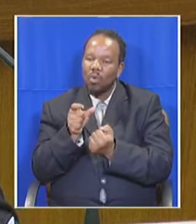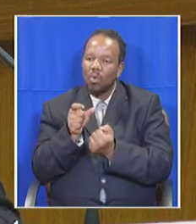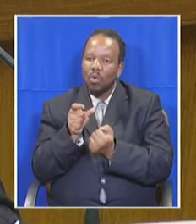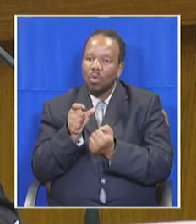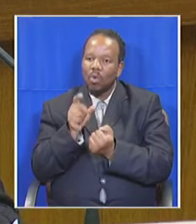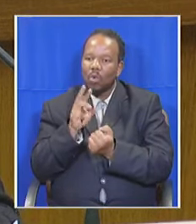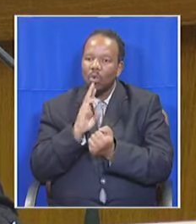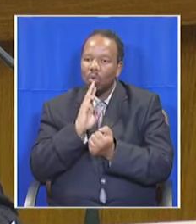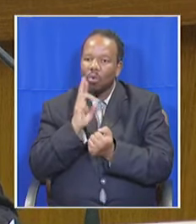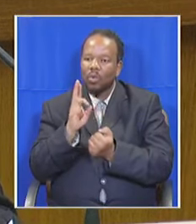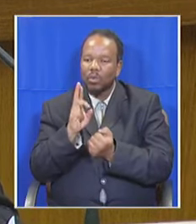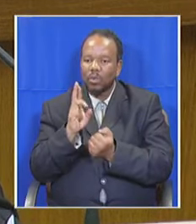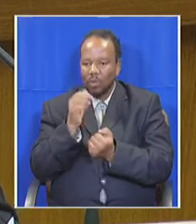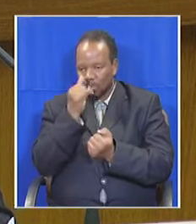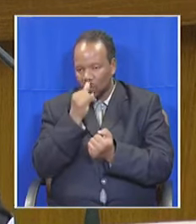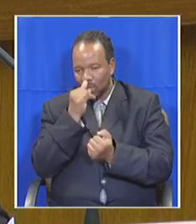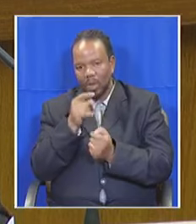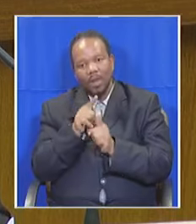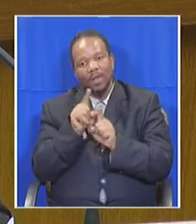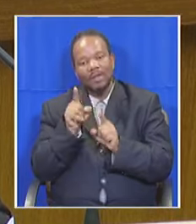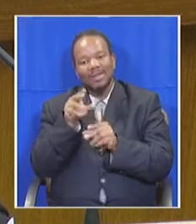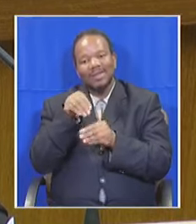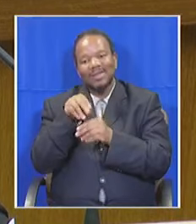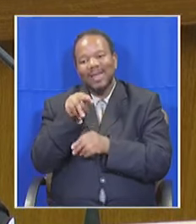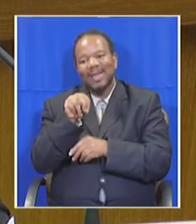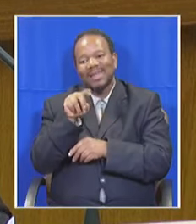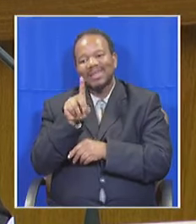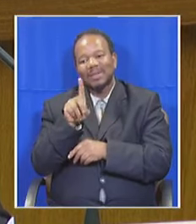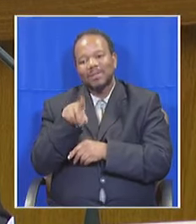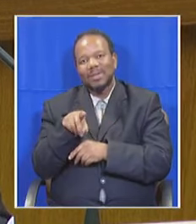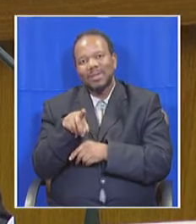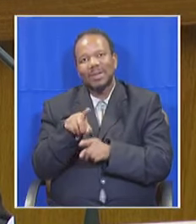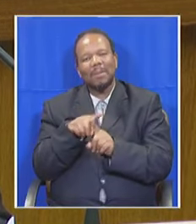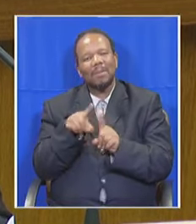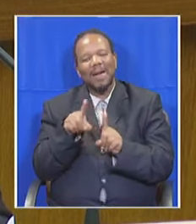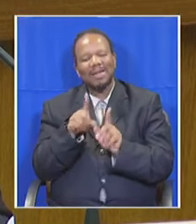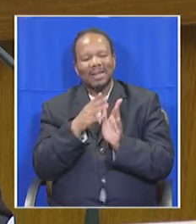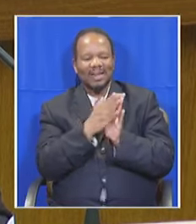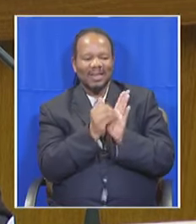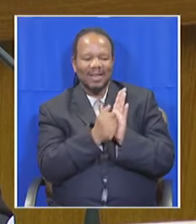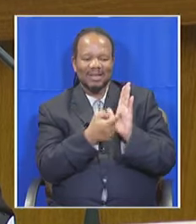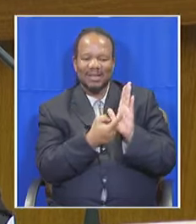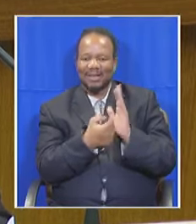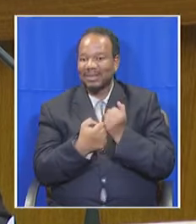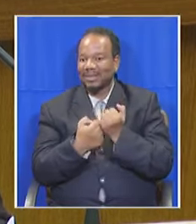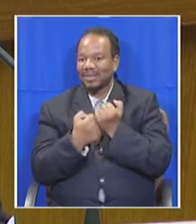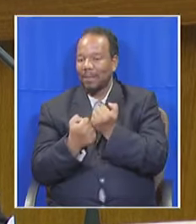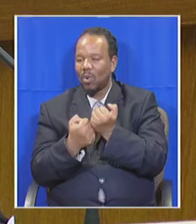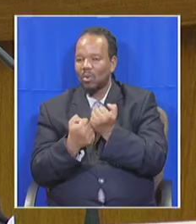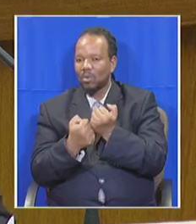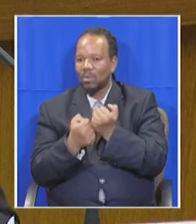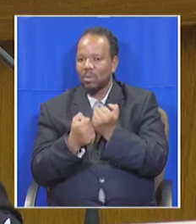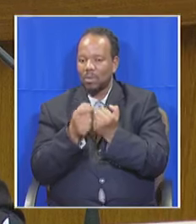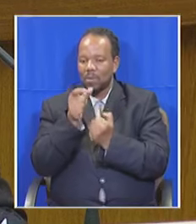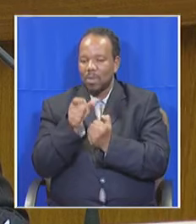the finding by the NDP that the said act does not afford the whistleblower sufficient